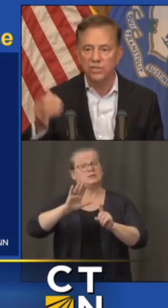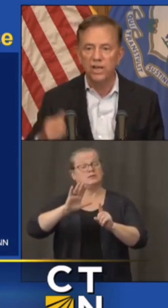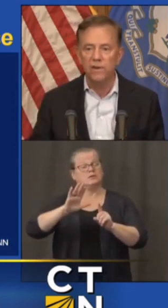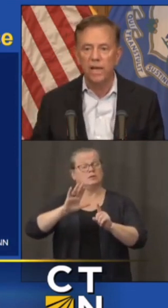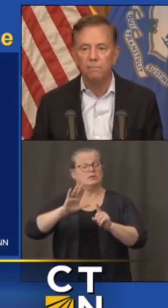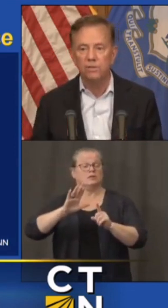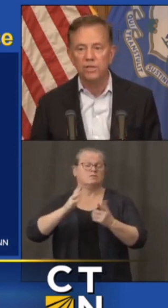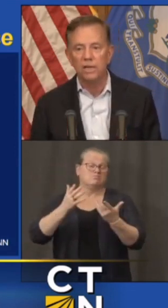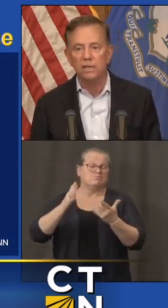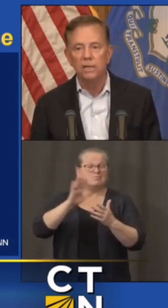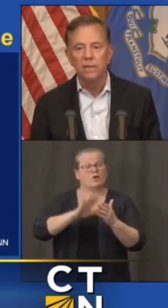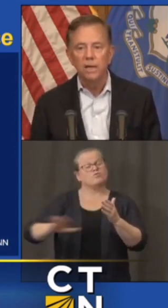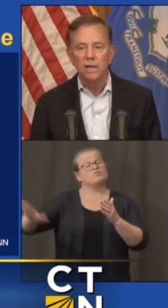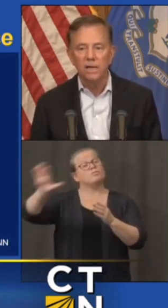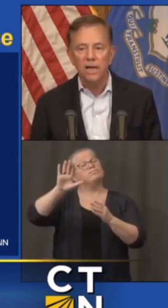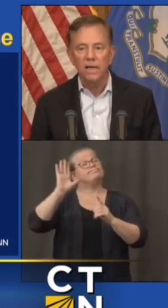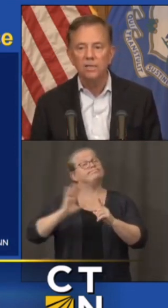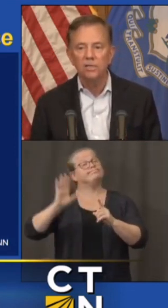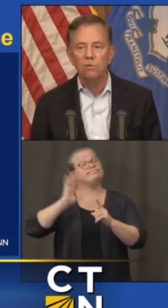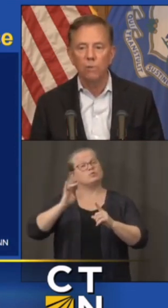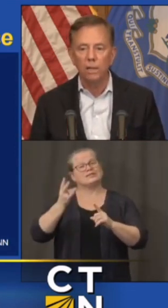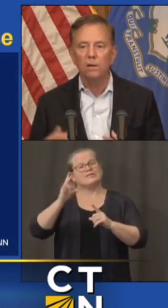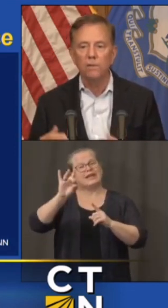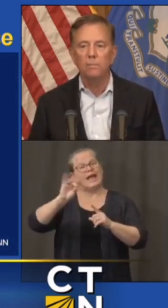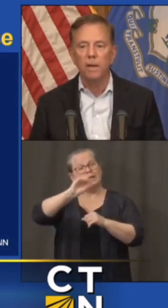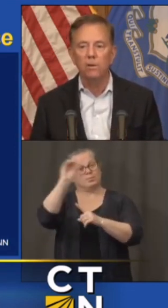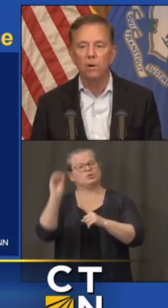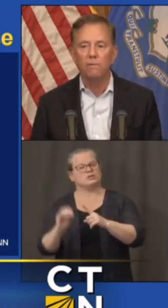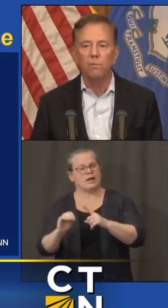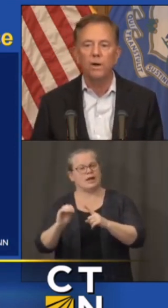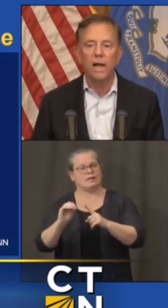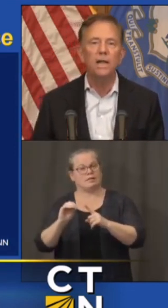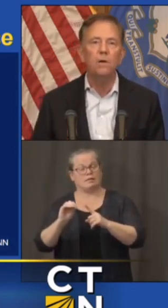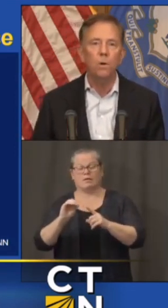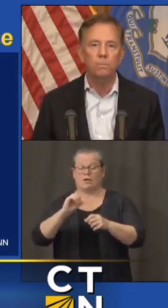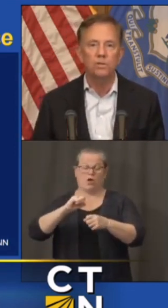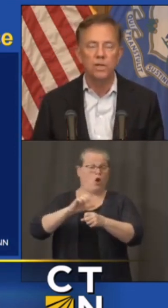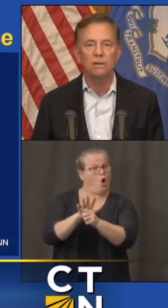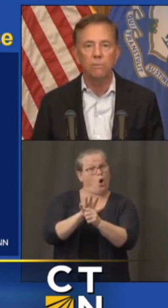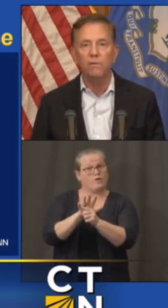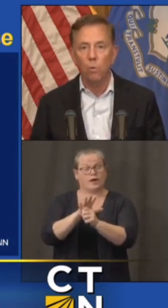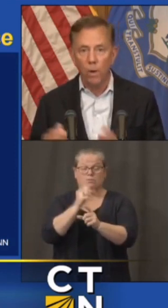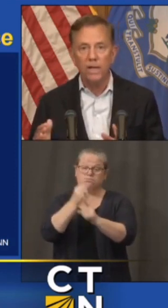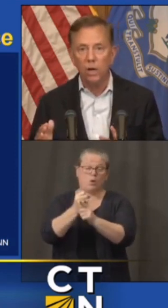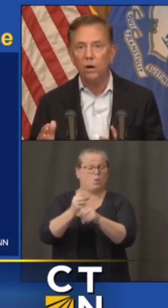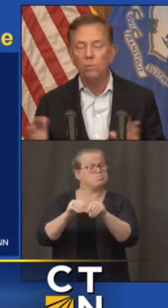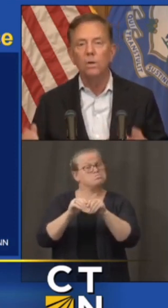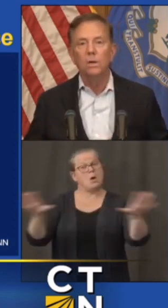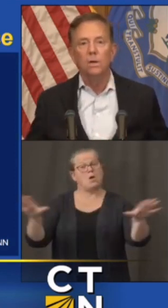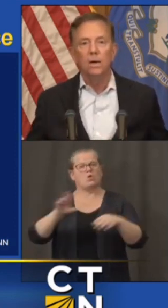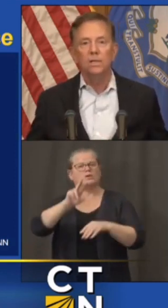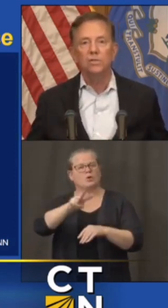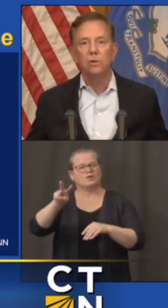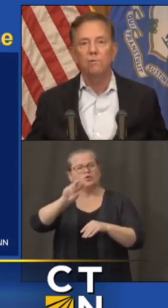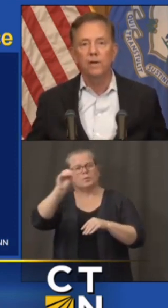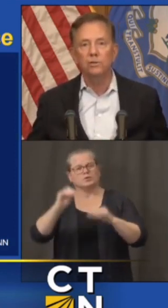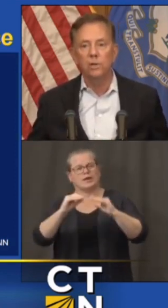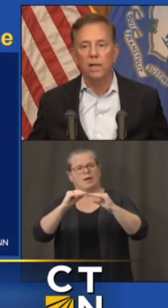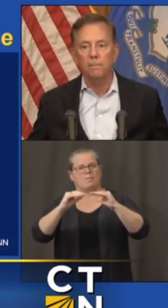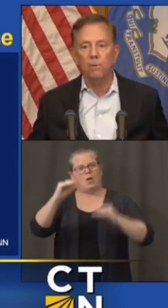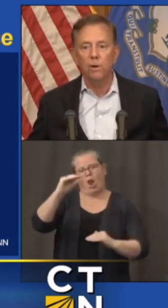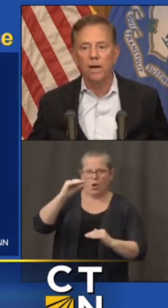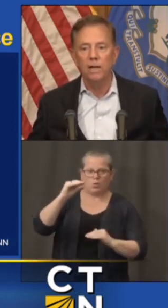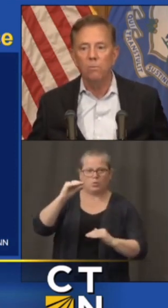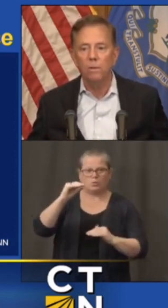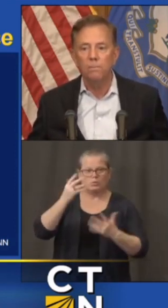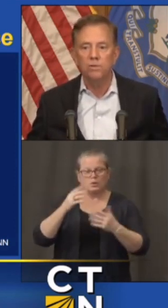That says 78%. Connecticut is relatively better off. We're at 81%. We have a way to go. This is no victory